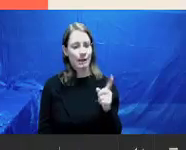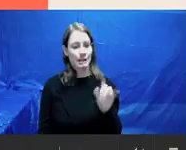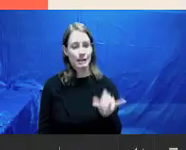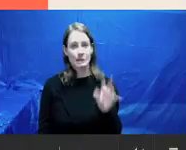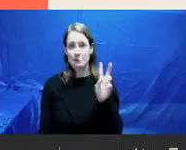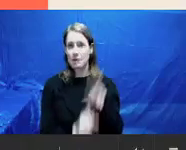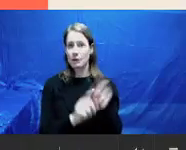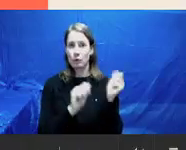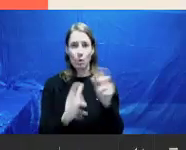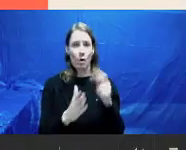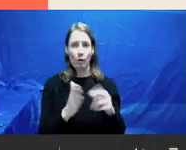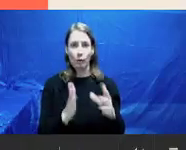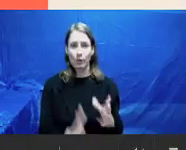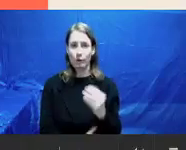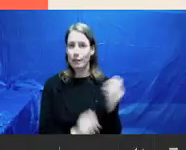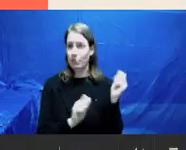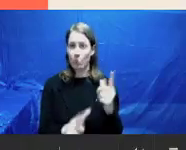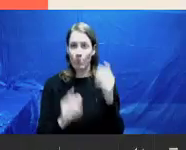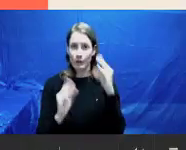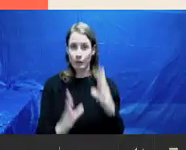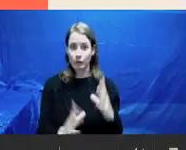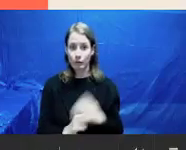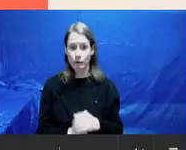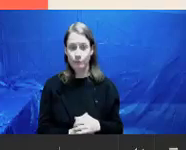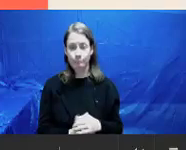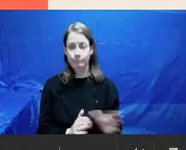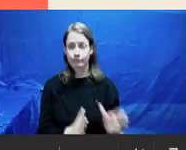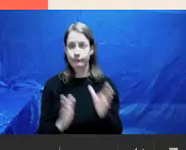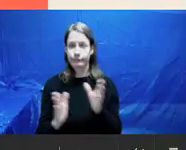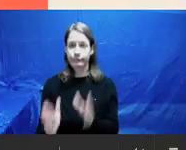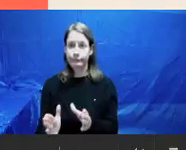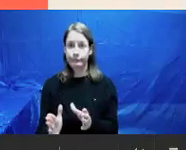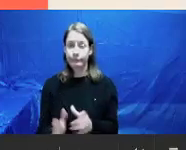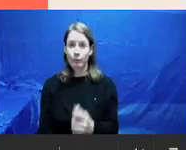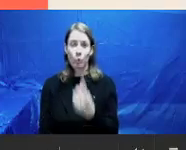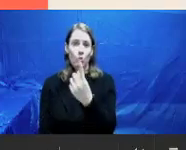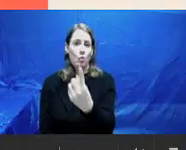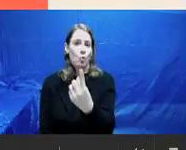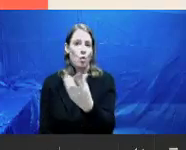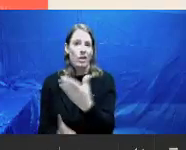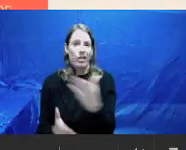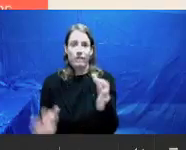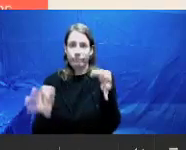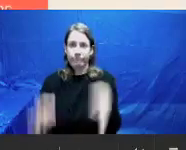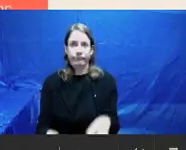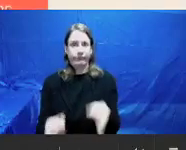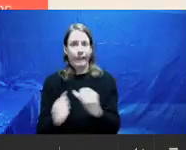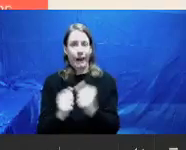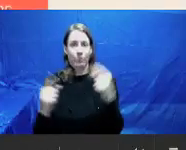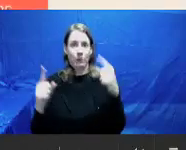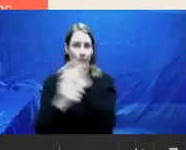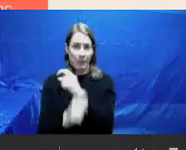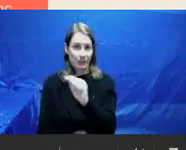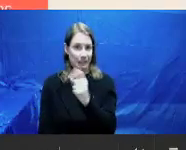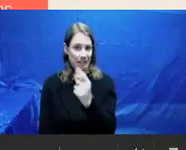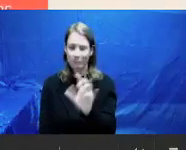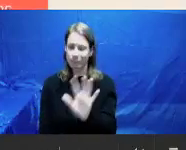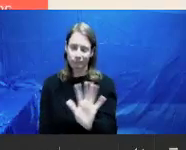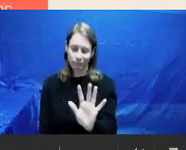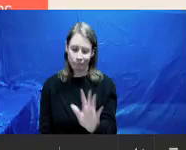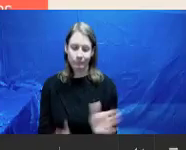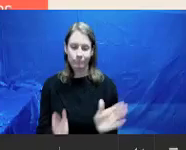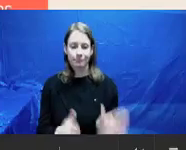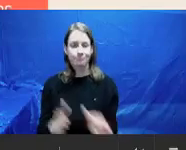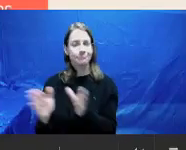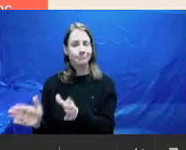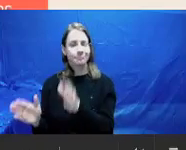teachers. Text complexity is never determined by a single characteristic. And teachers must make purposeful